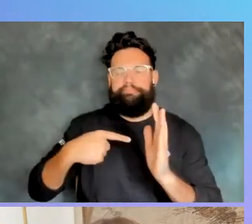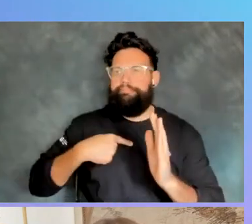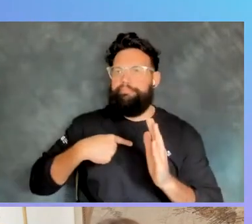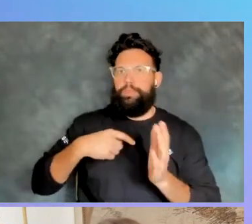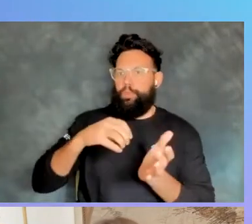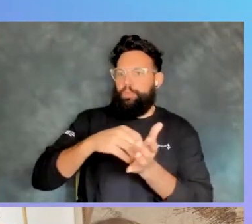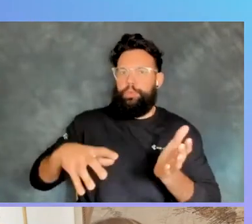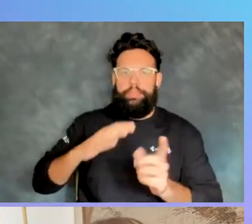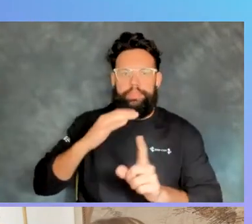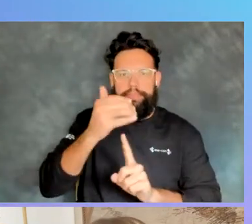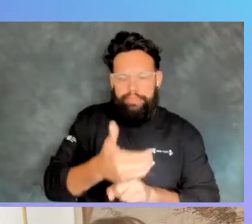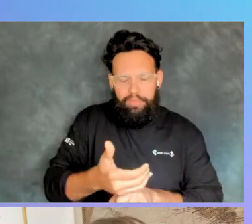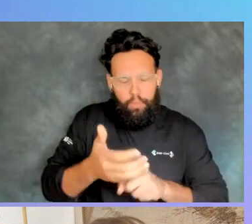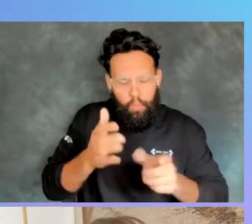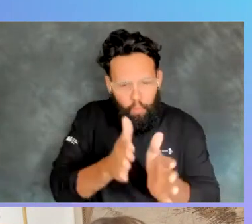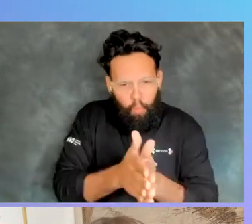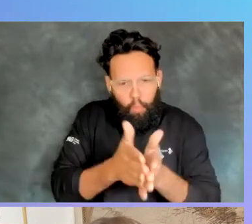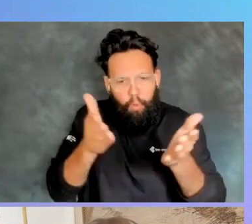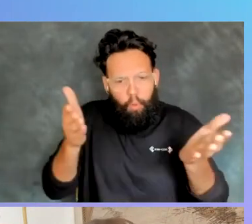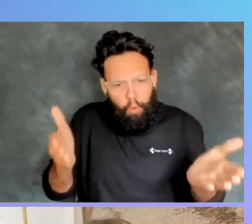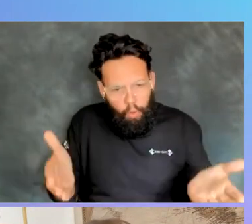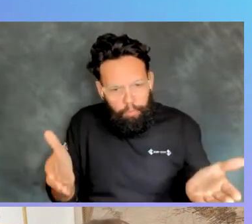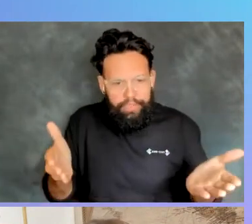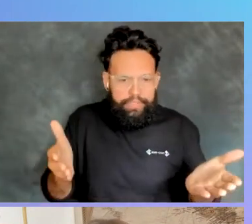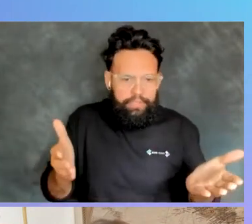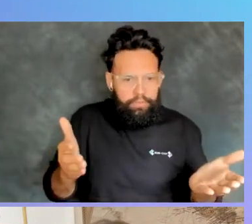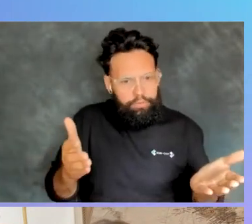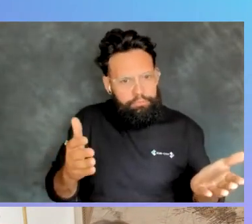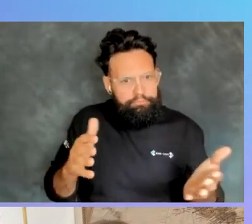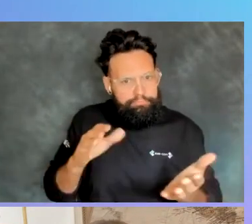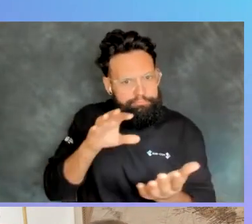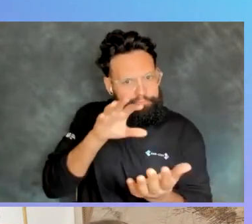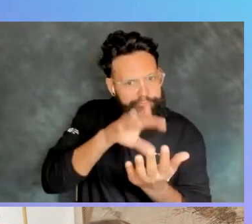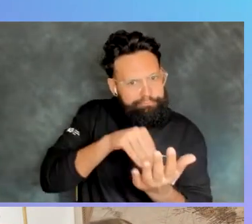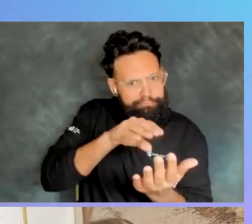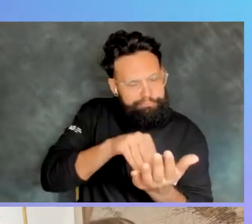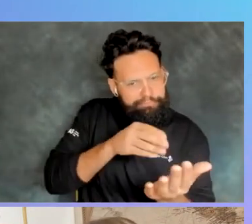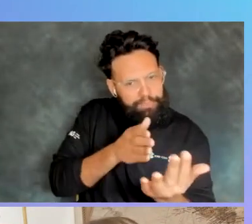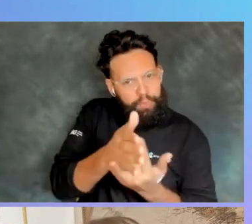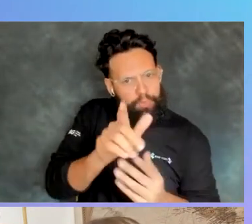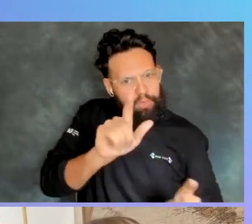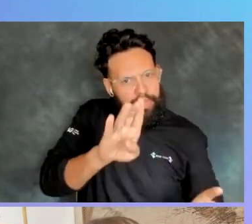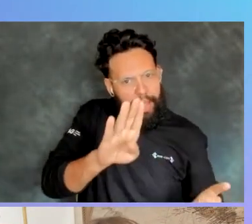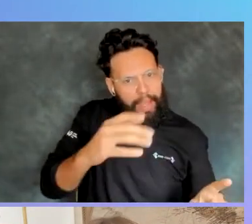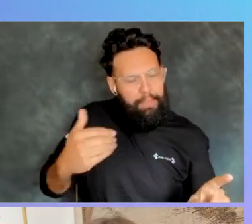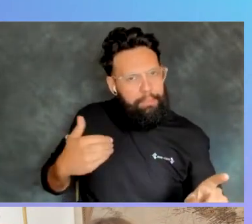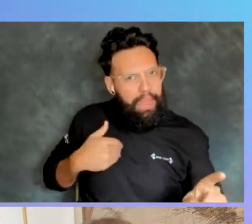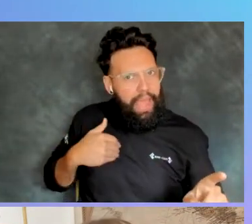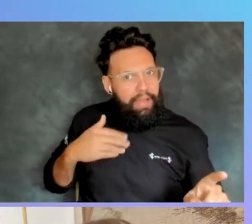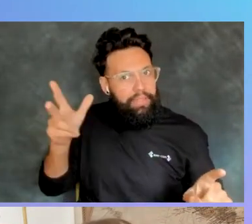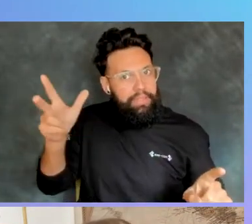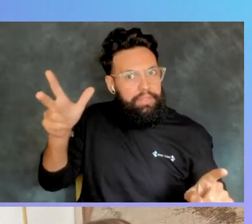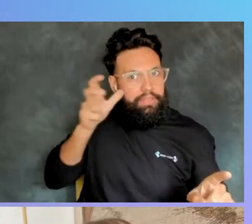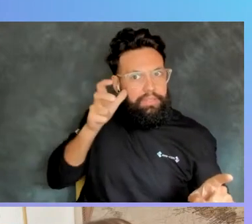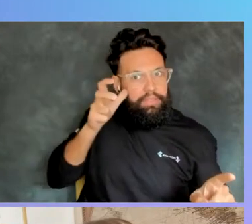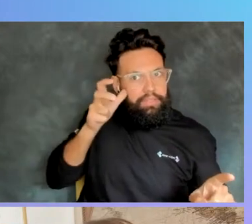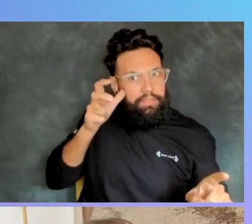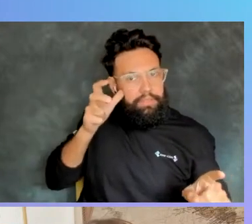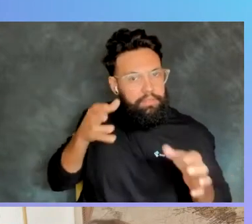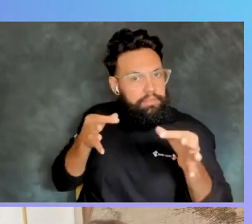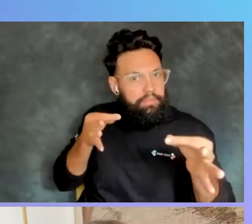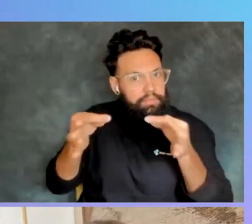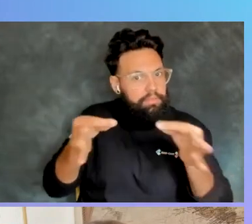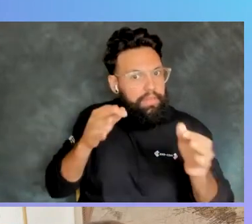phone to kind of navigate the electronics lab with my screen reader. I listen to a circuit description of how I should hook up the